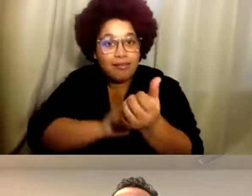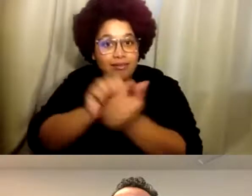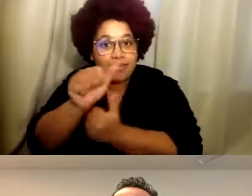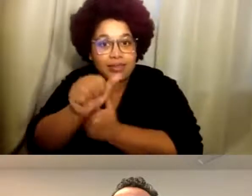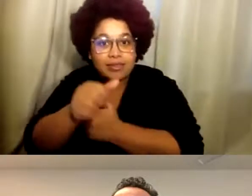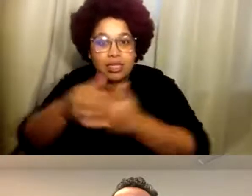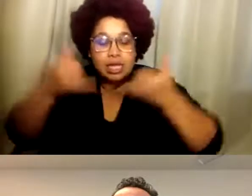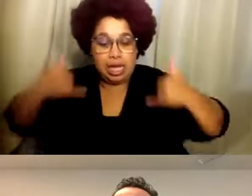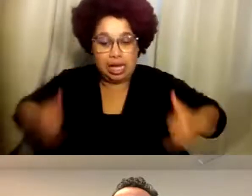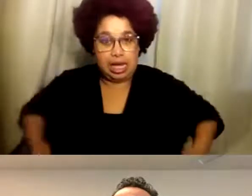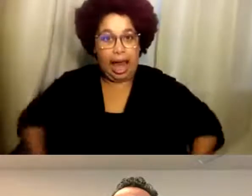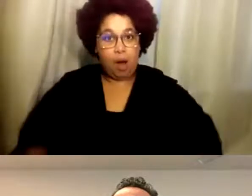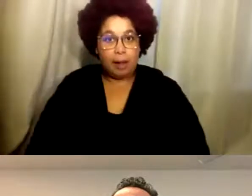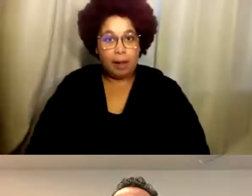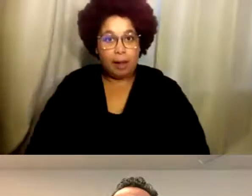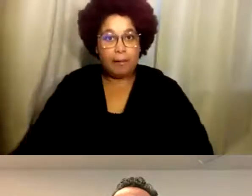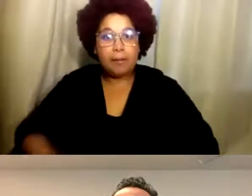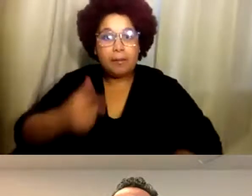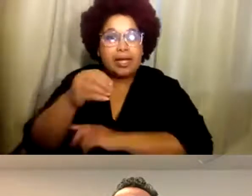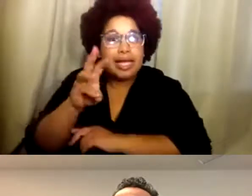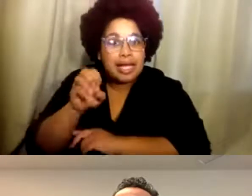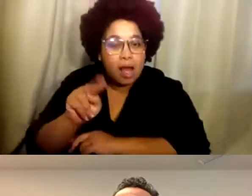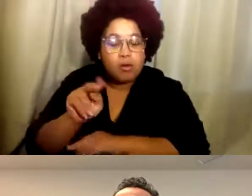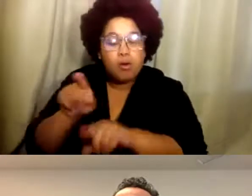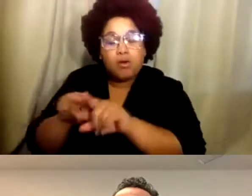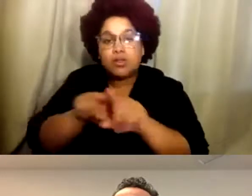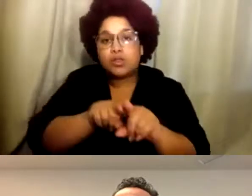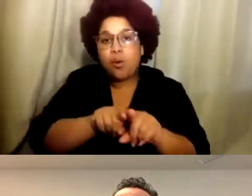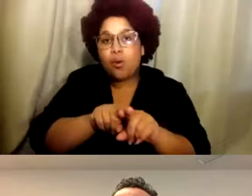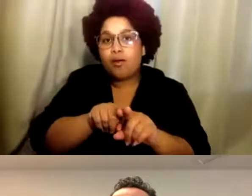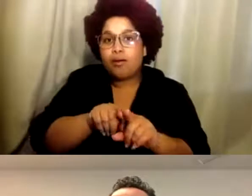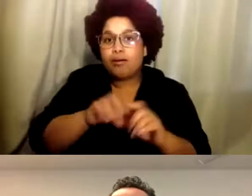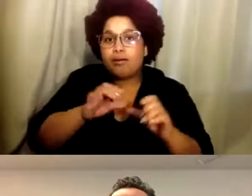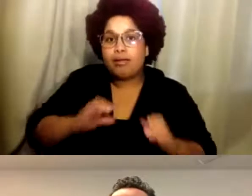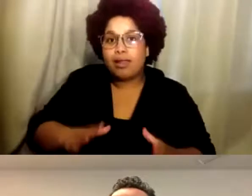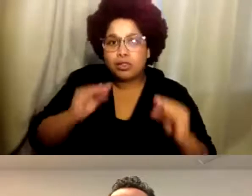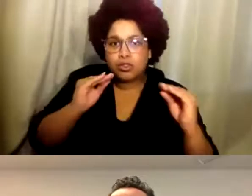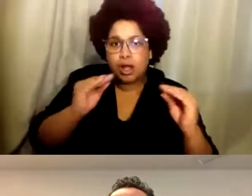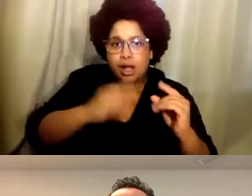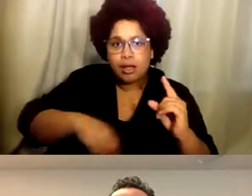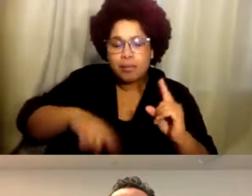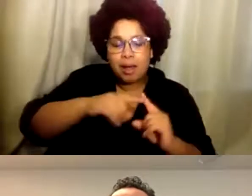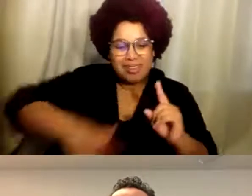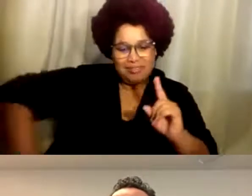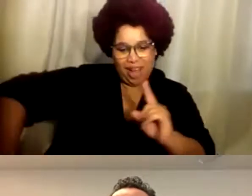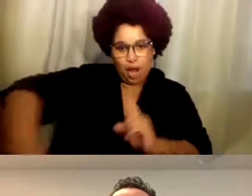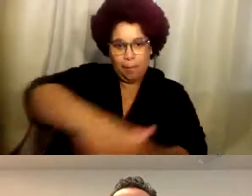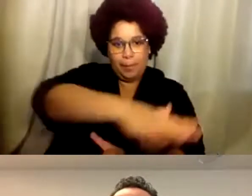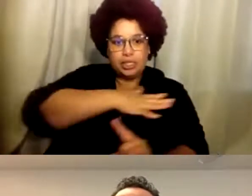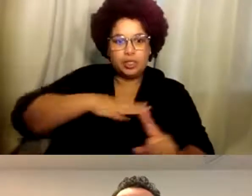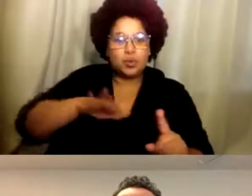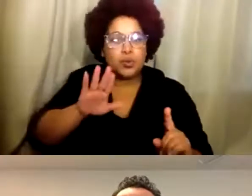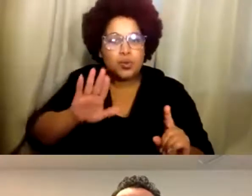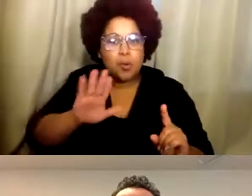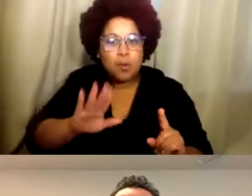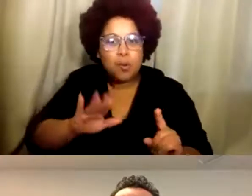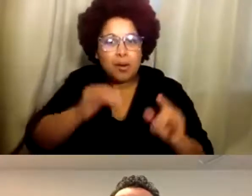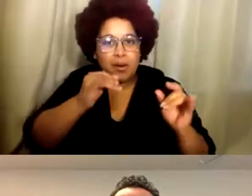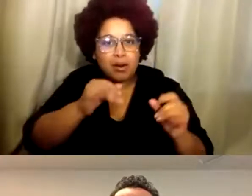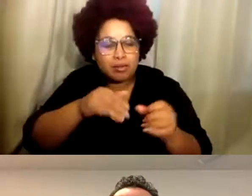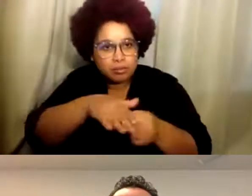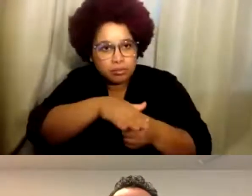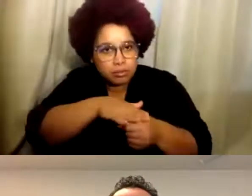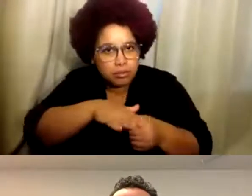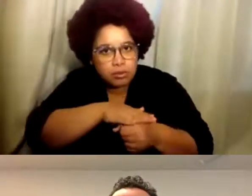to. And then also we taught all of our clients about the importance of environmental hygiene, keeping your individual